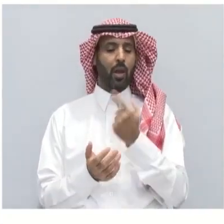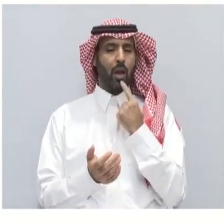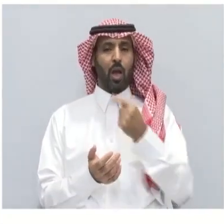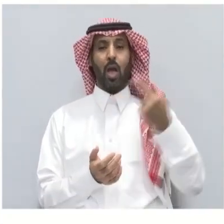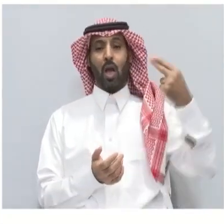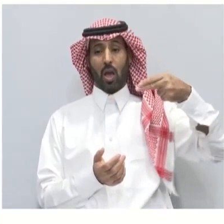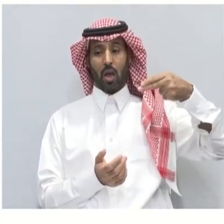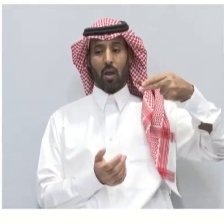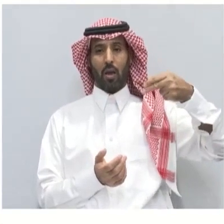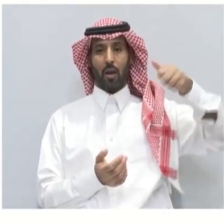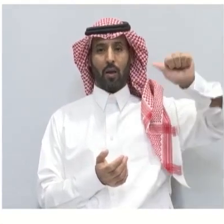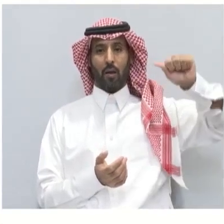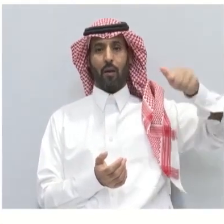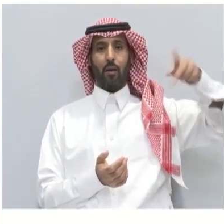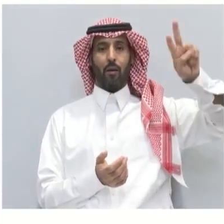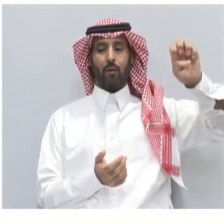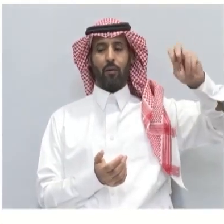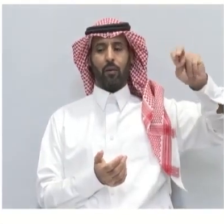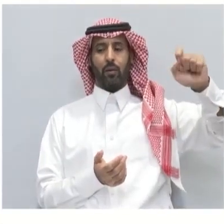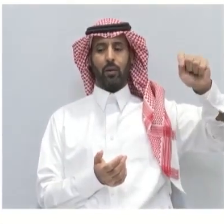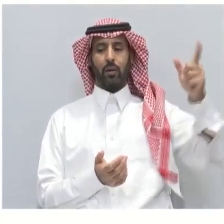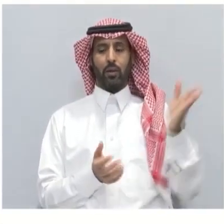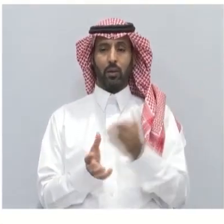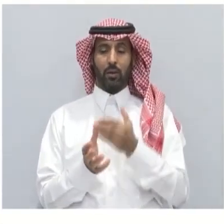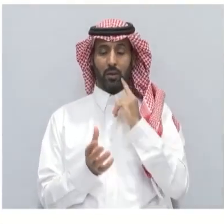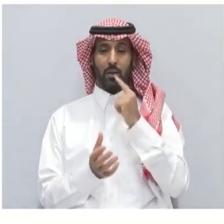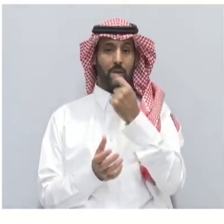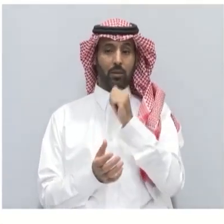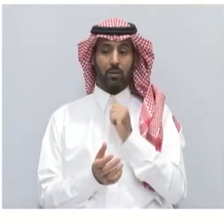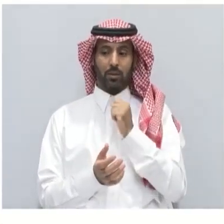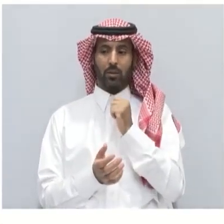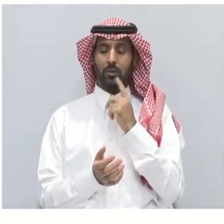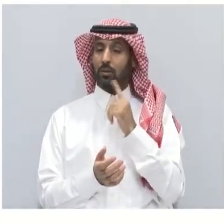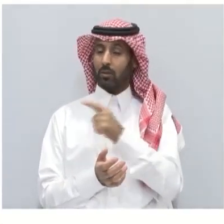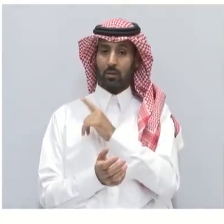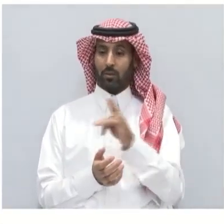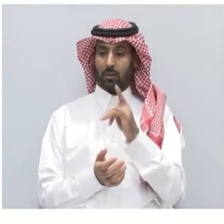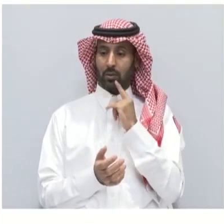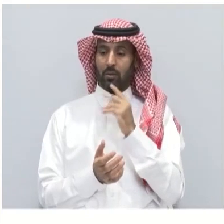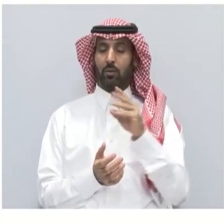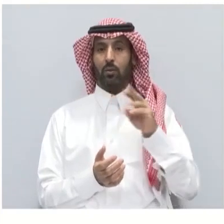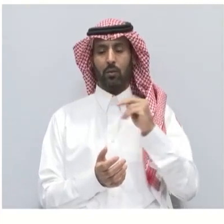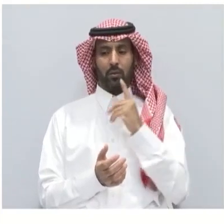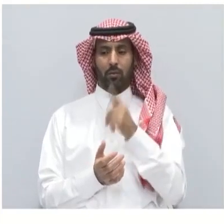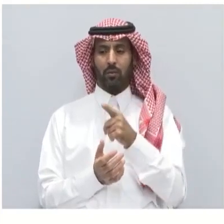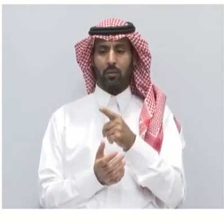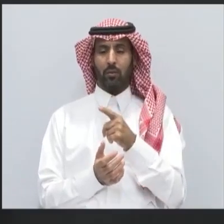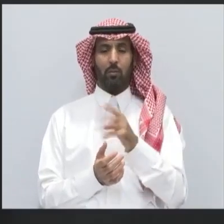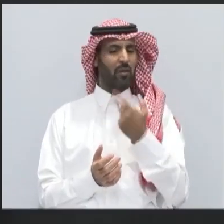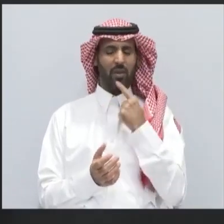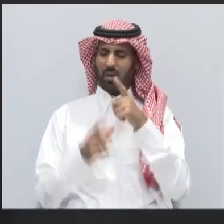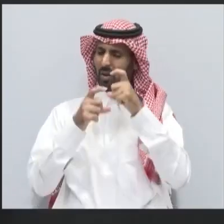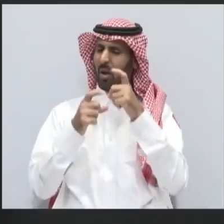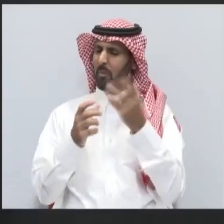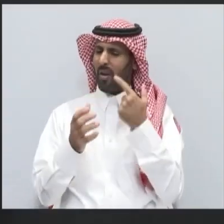haven't yet. I, and negative here, not, have any good ones. Why did